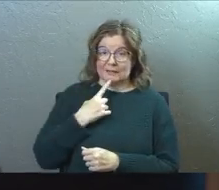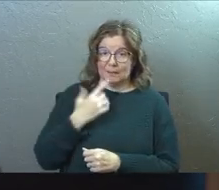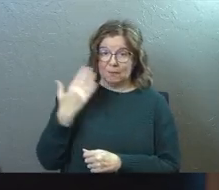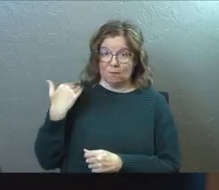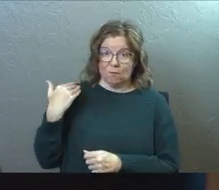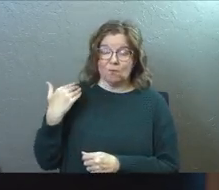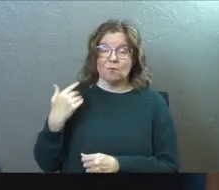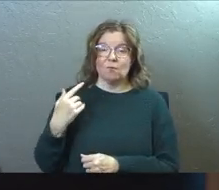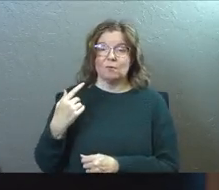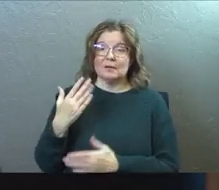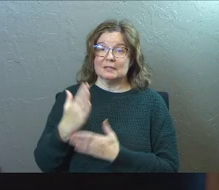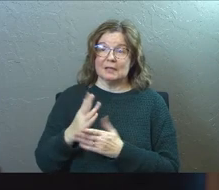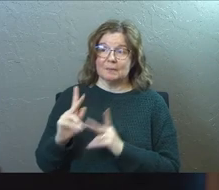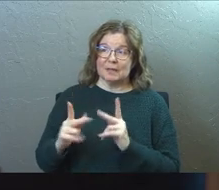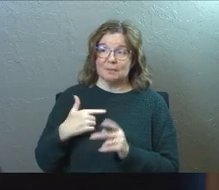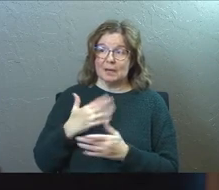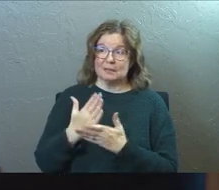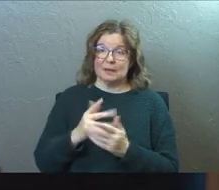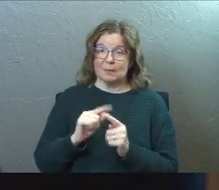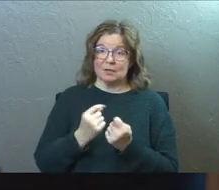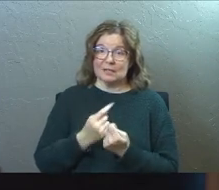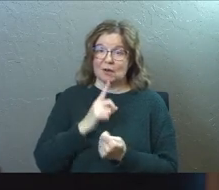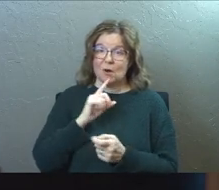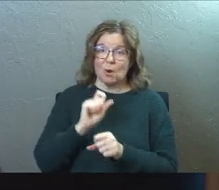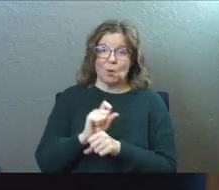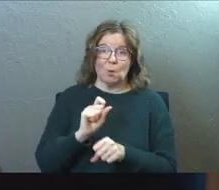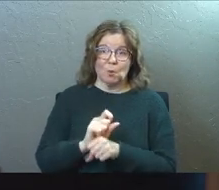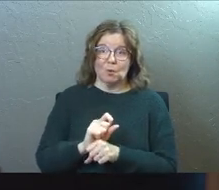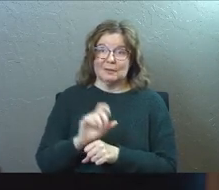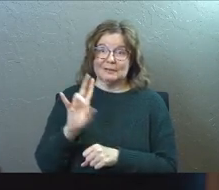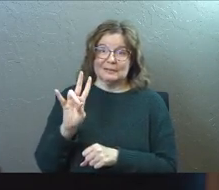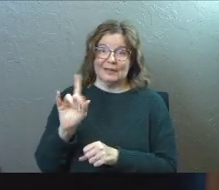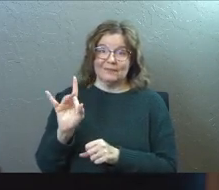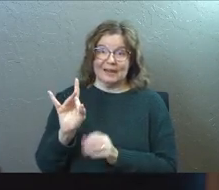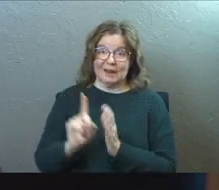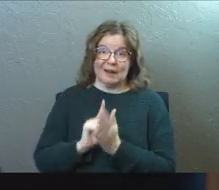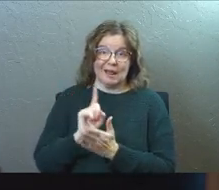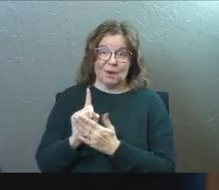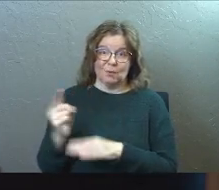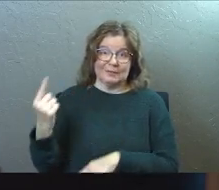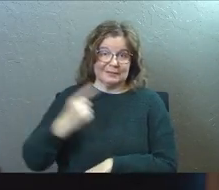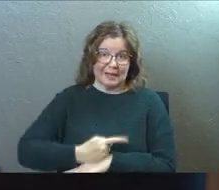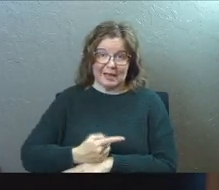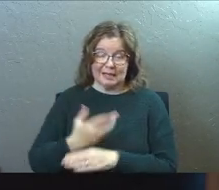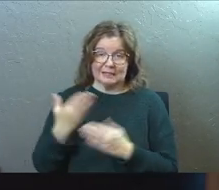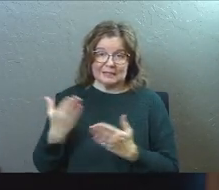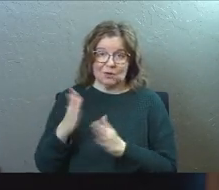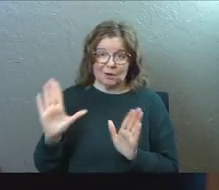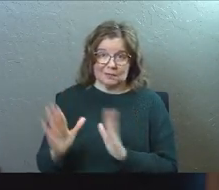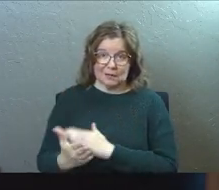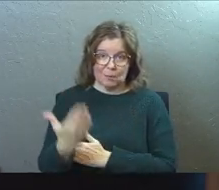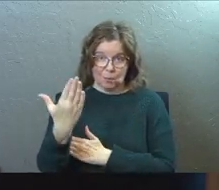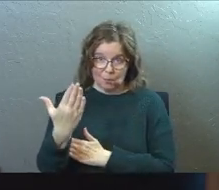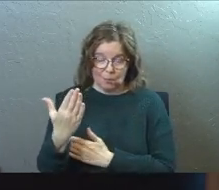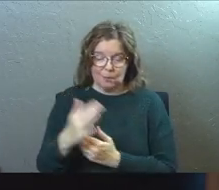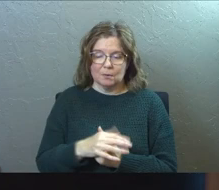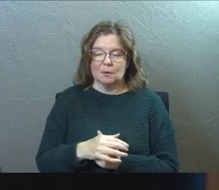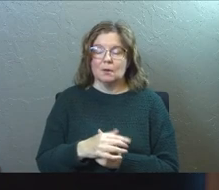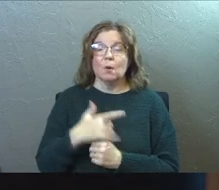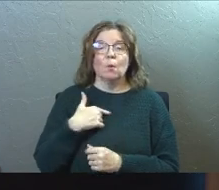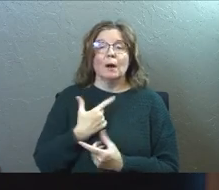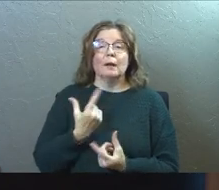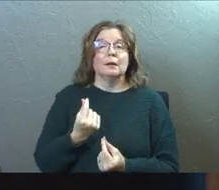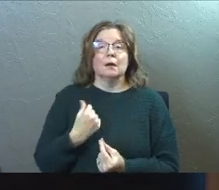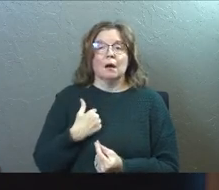earlier, some of the people on some of our teams are working like 7-8 hour days here on a Sunday morning. And so